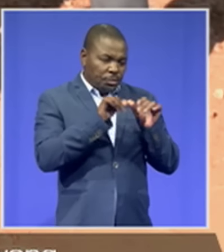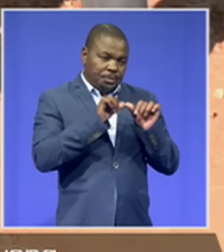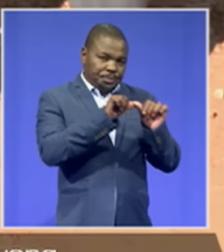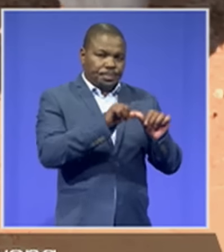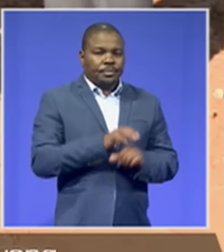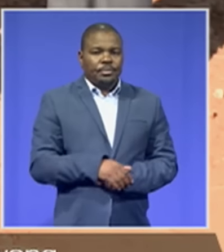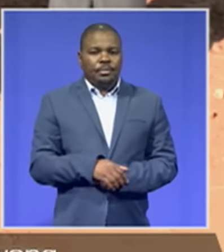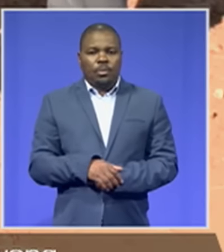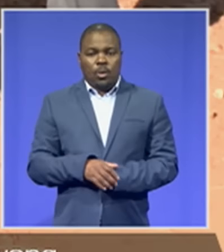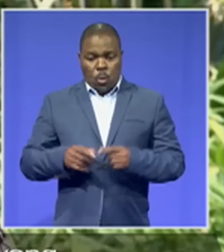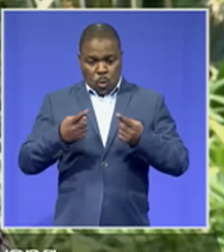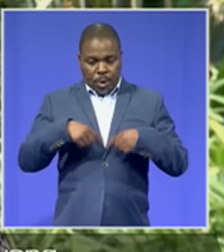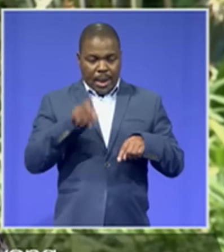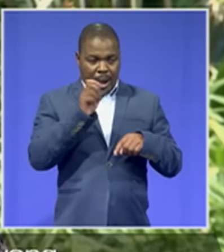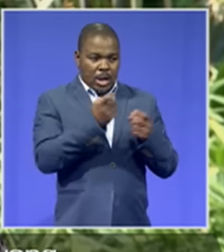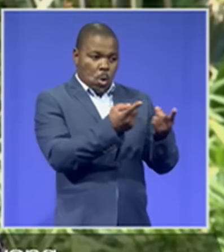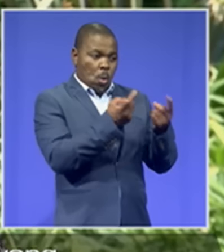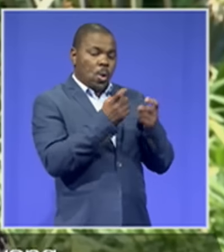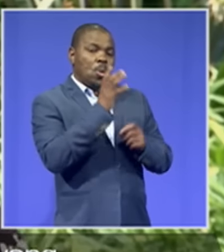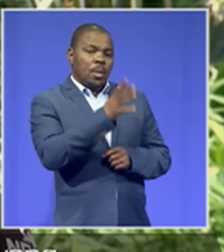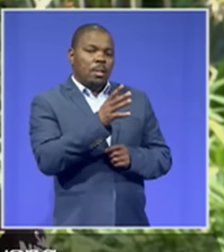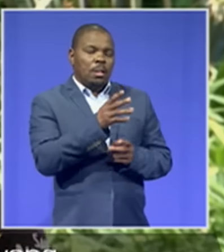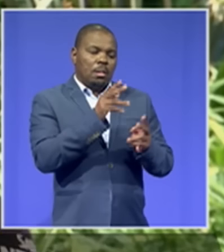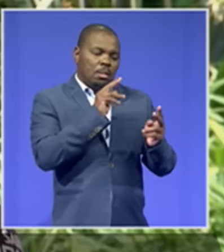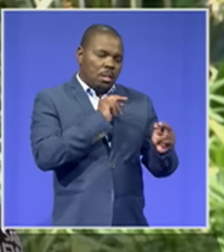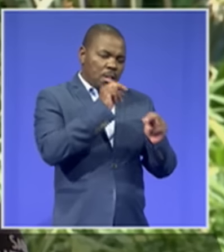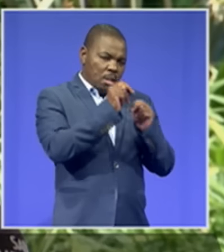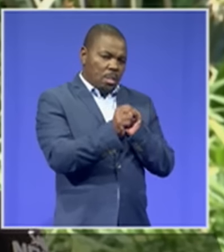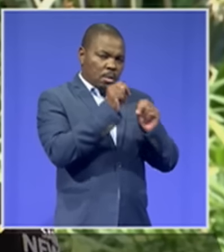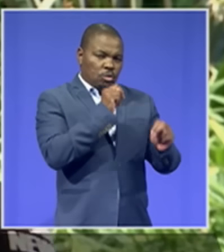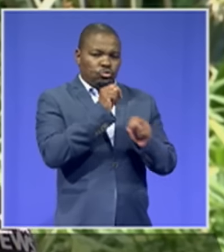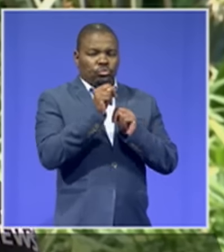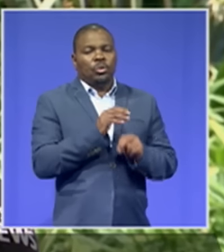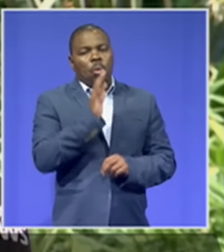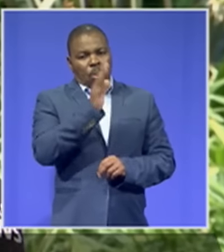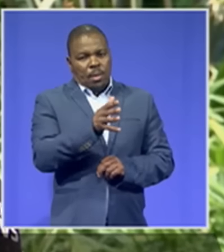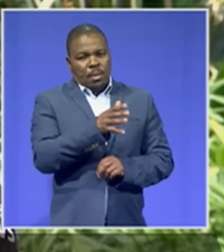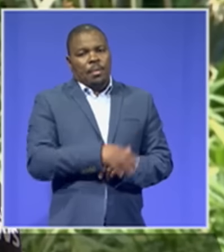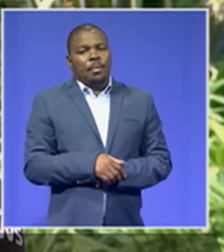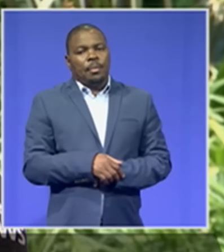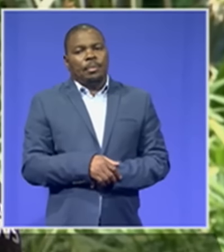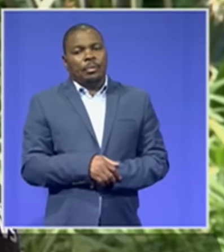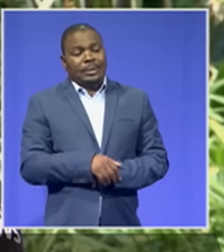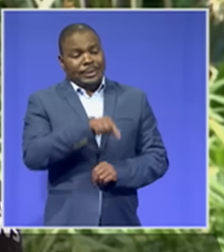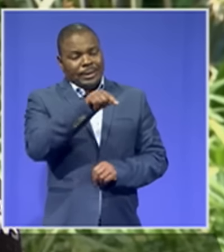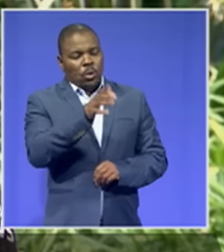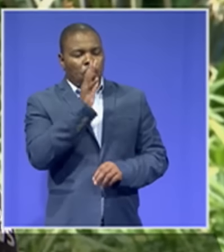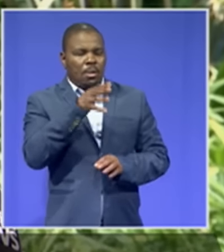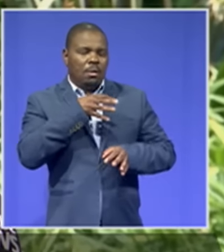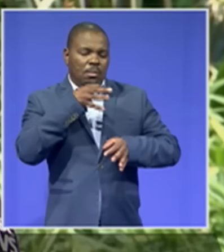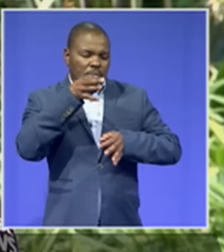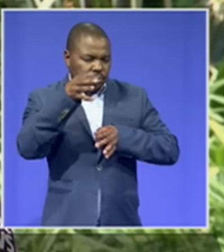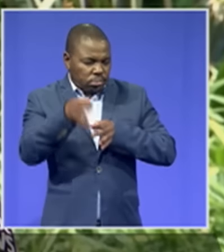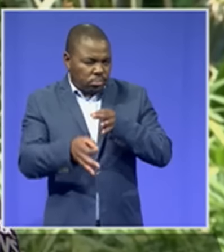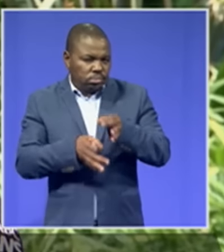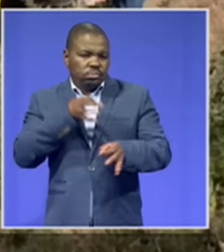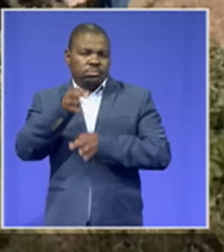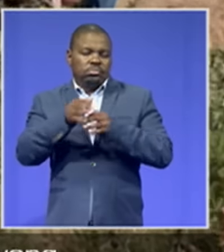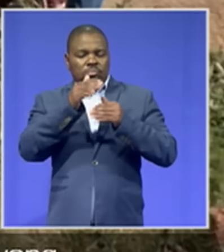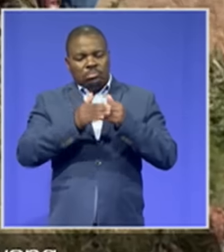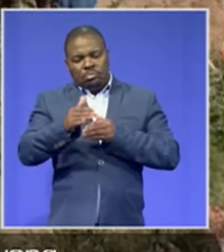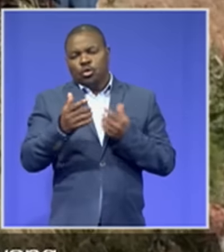will be calling them again in an engagement where we're going to be explaining on the